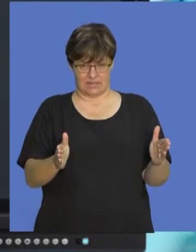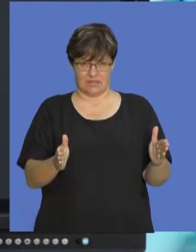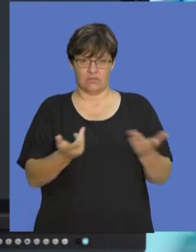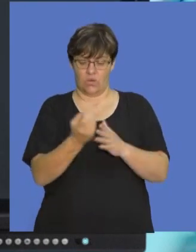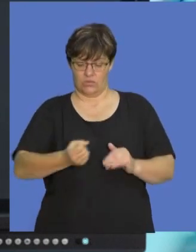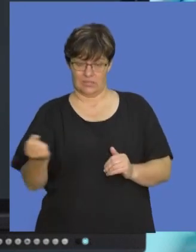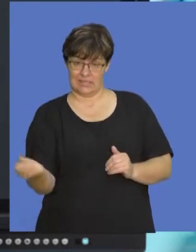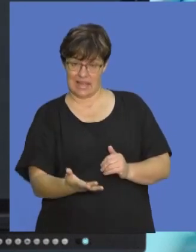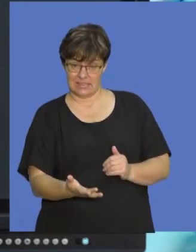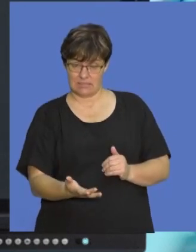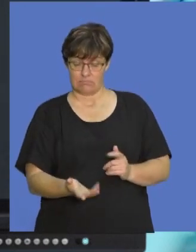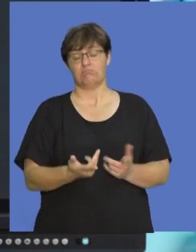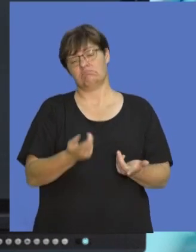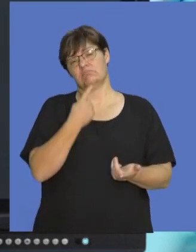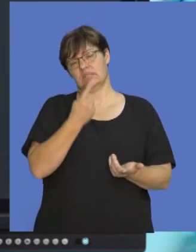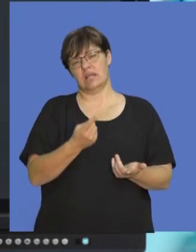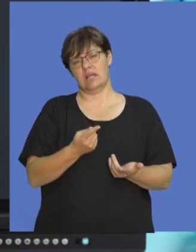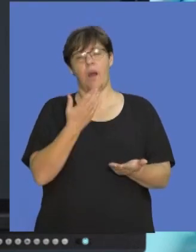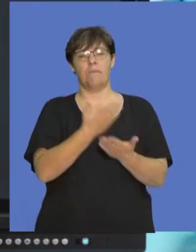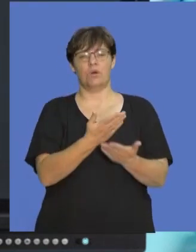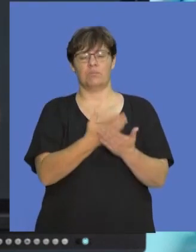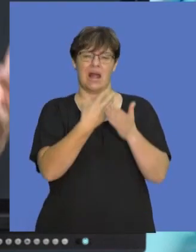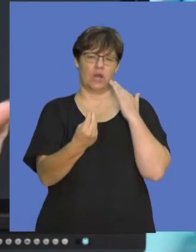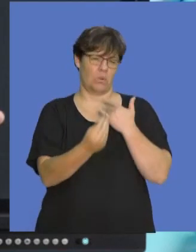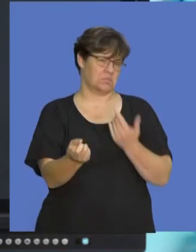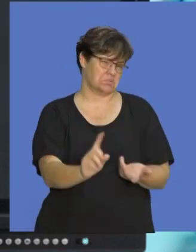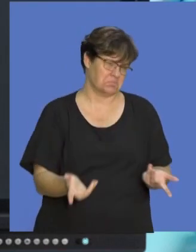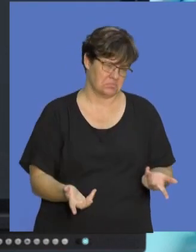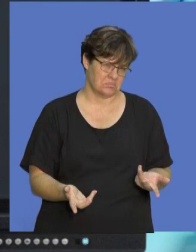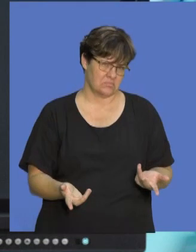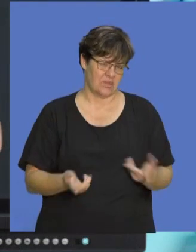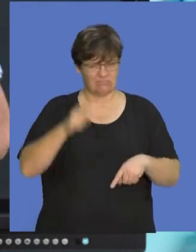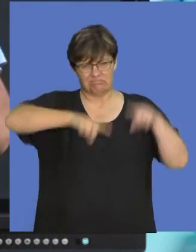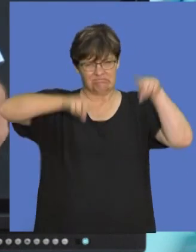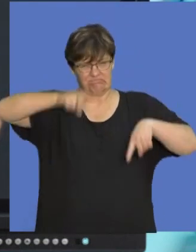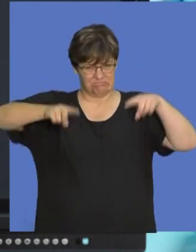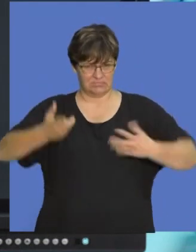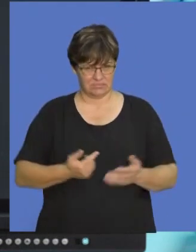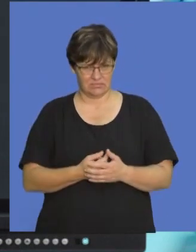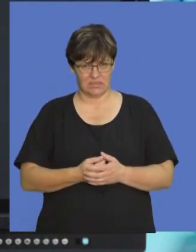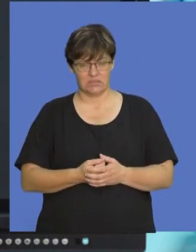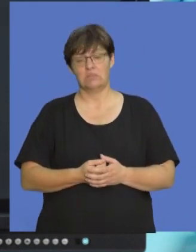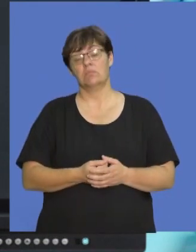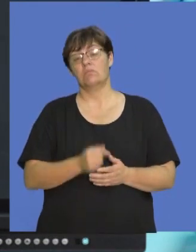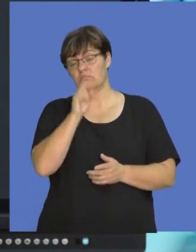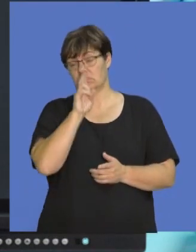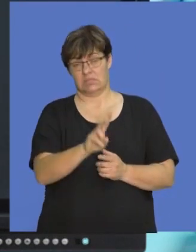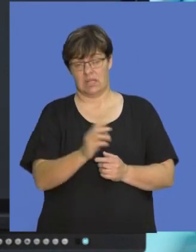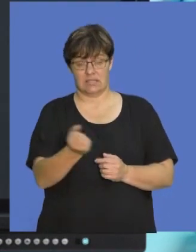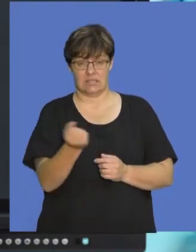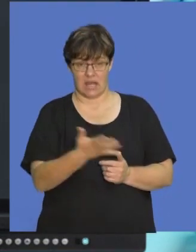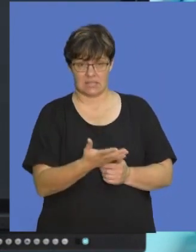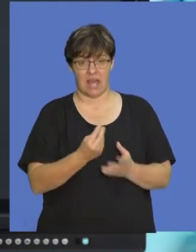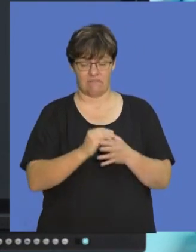So if we're throwing a dice, then we would say, what are the possible outcomes? What are all the possible outcomes? Well, we